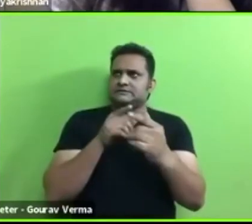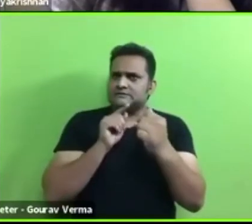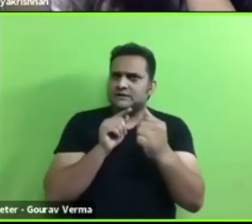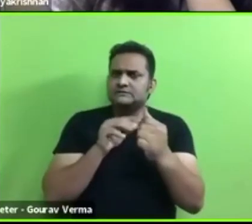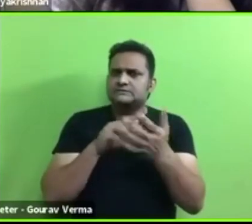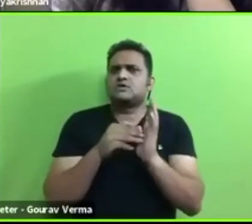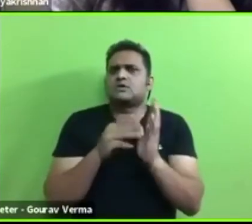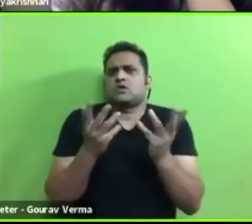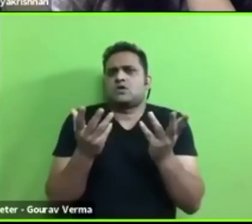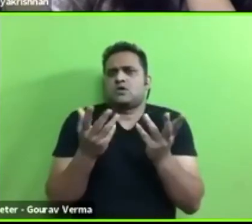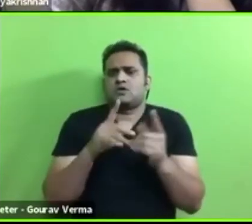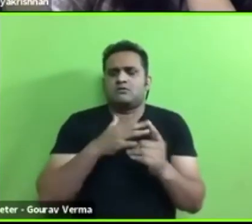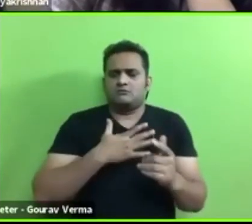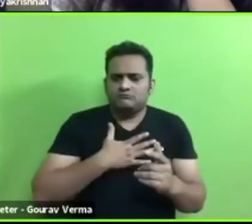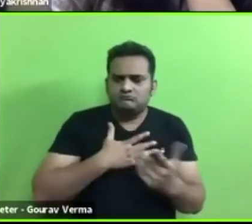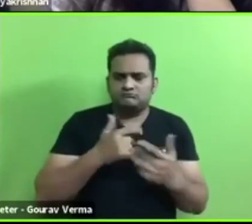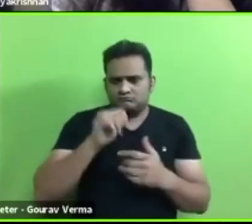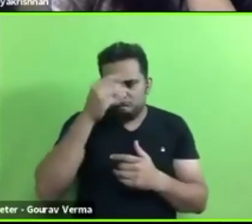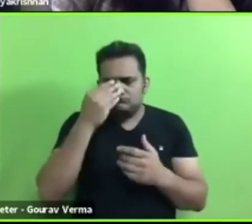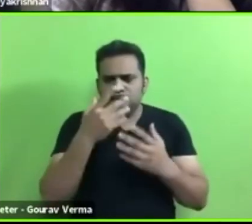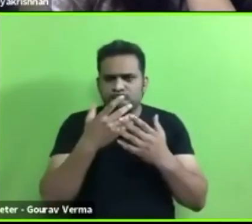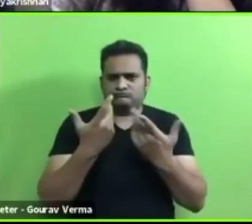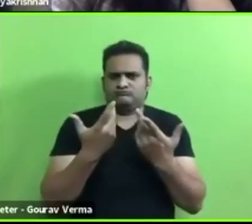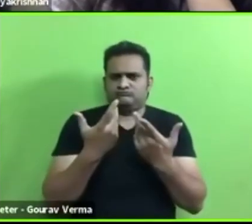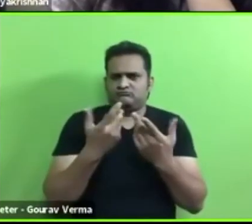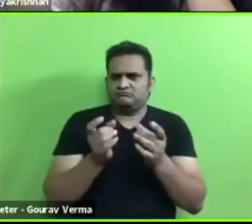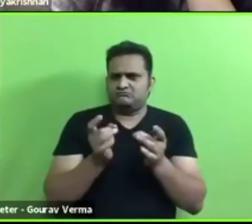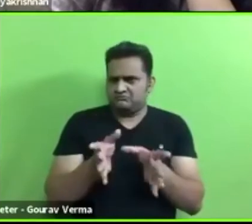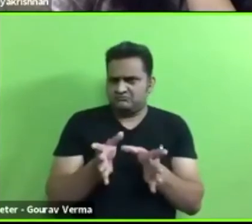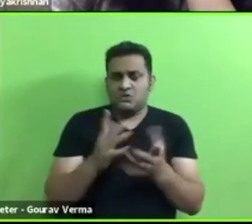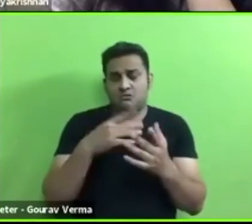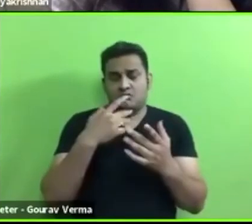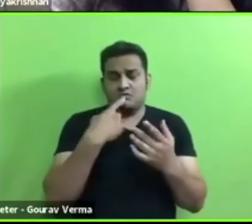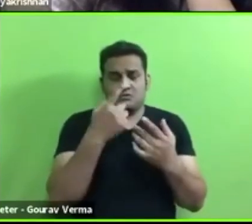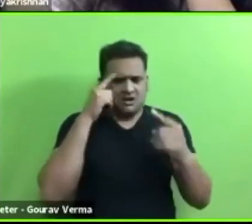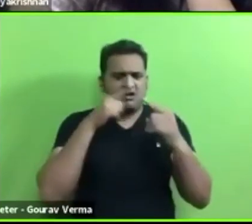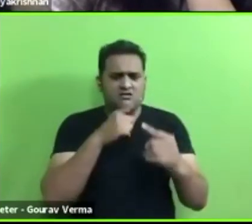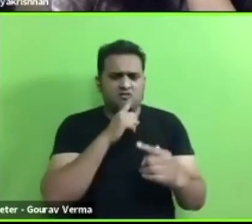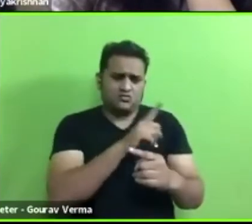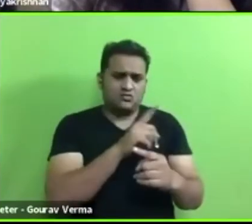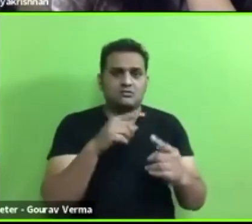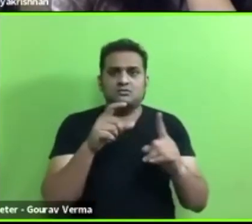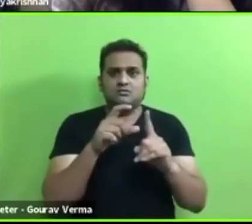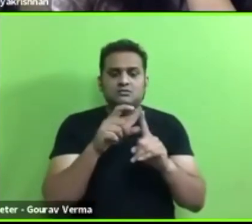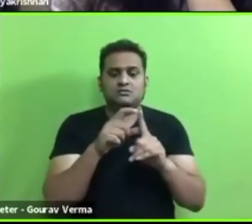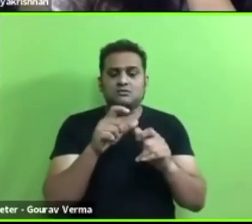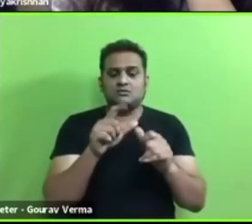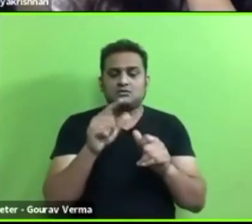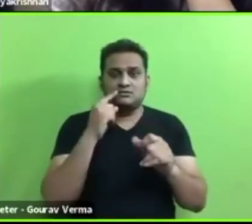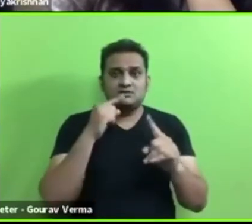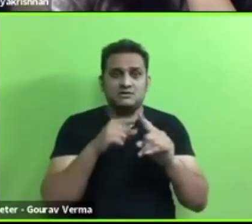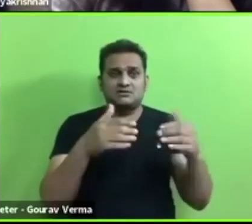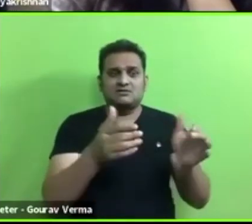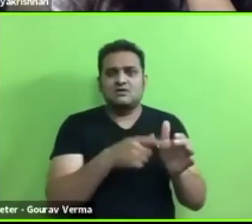space of faith and religion? Because what do we do then with so many Dalits? I agree that it's come through a Brahminized world. I agree it's come through all